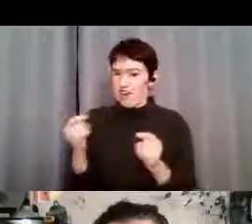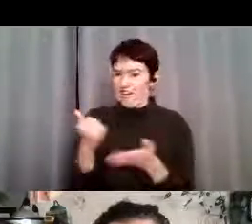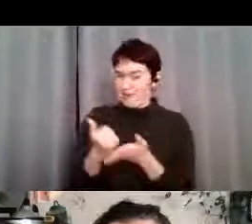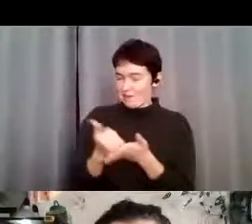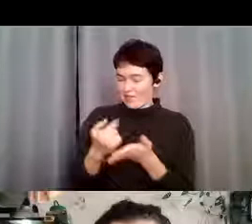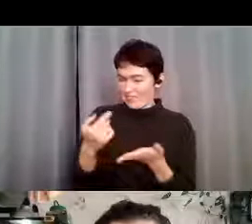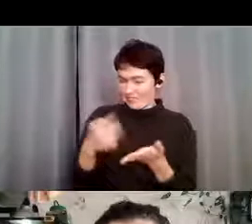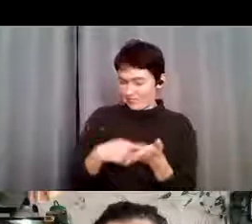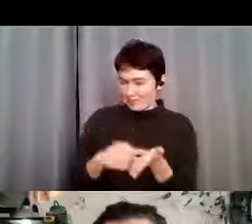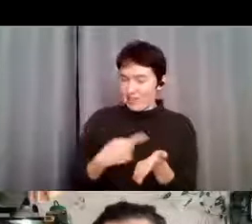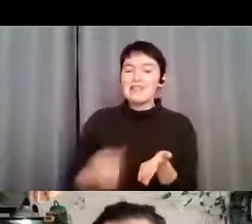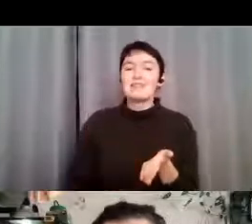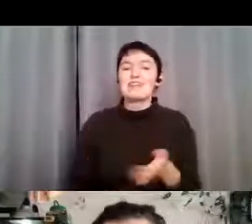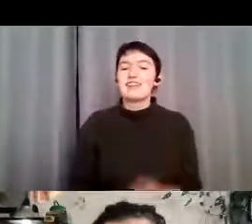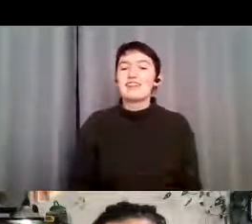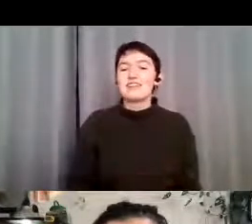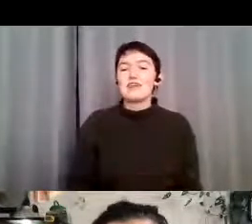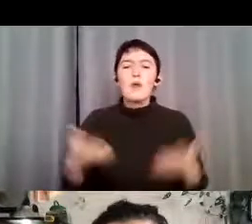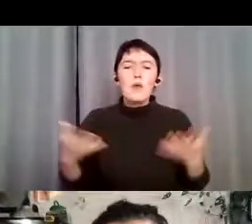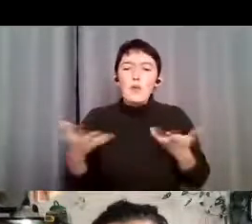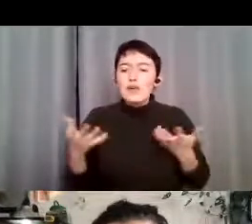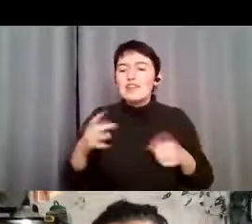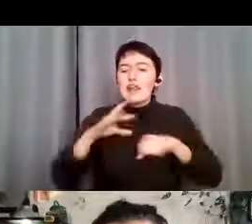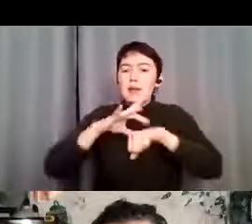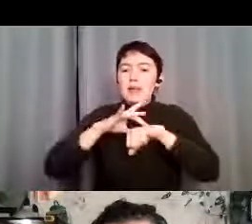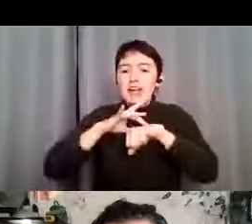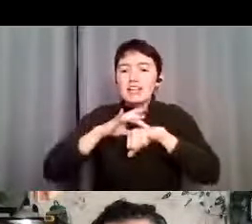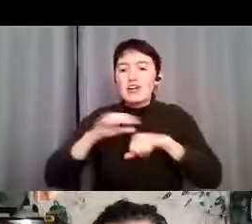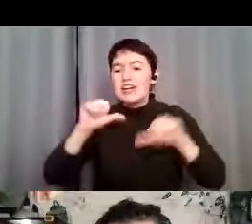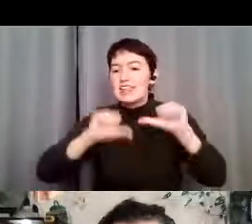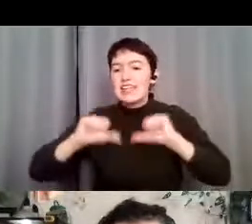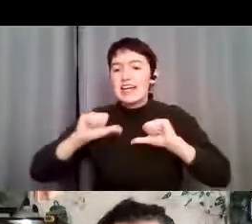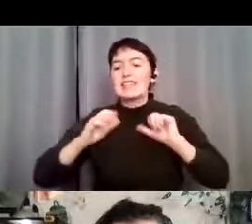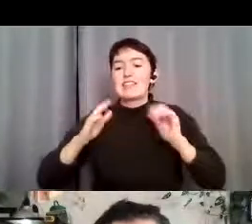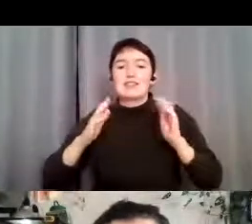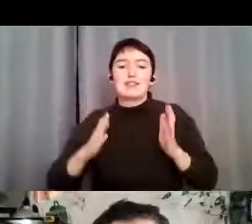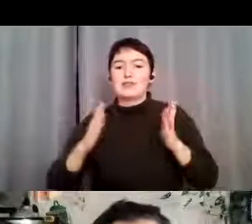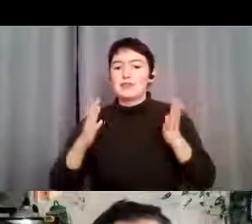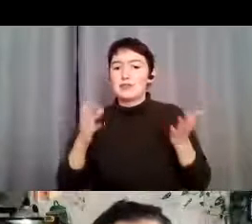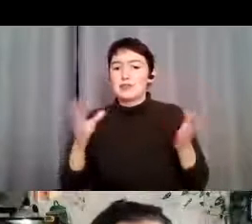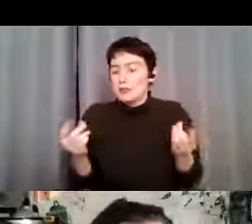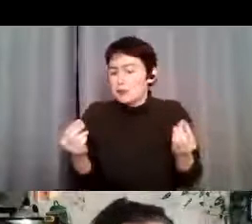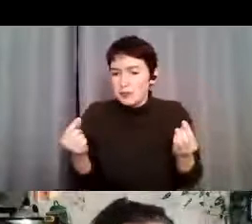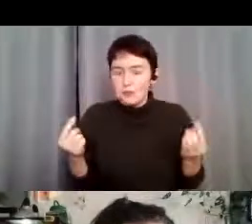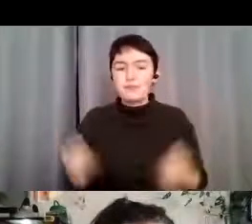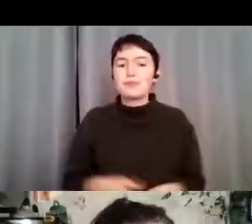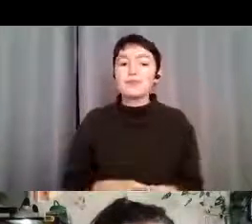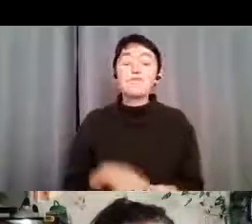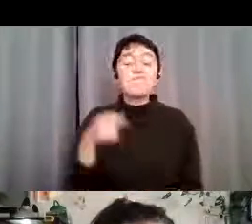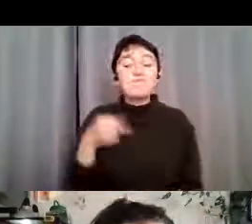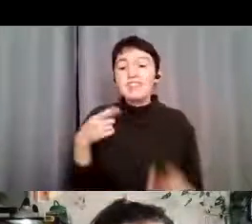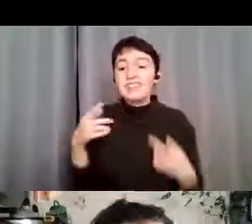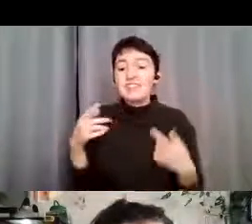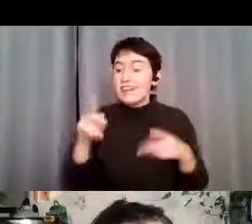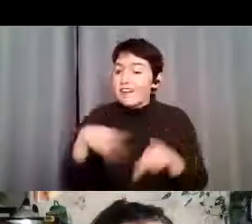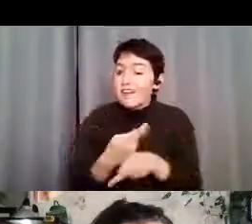And what does a planetary scientist do? So as you might guess, a planetary scientist is a kind of scientist who